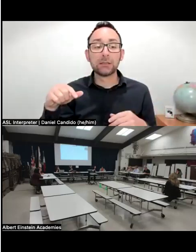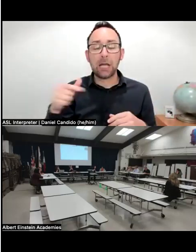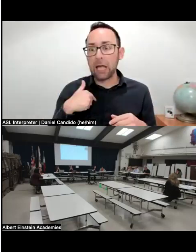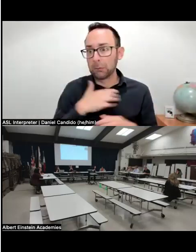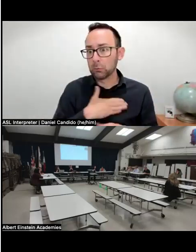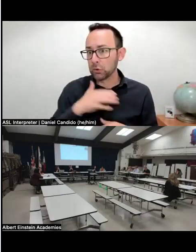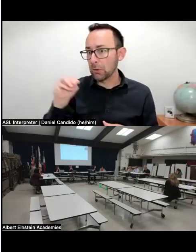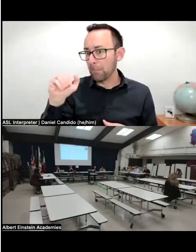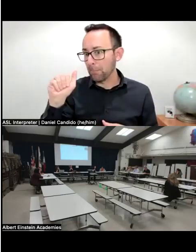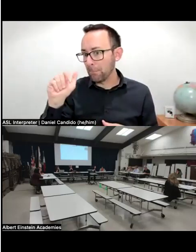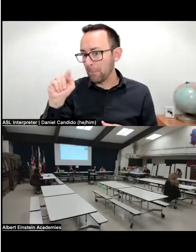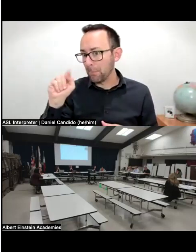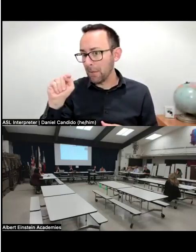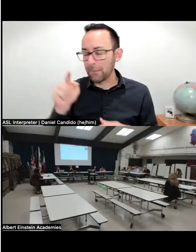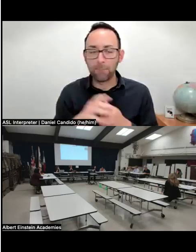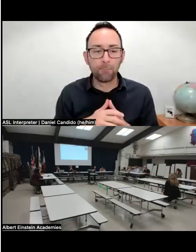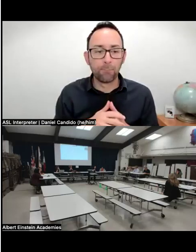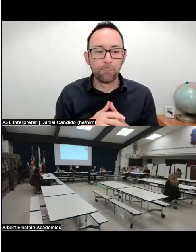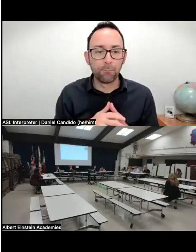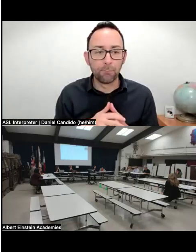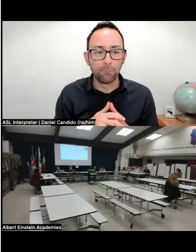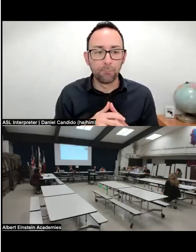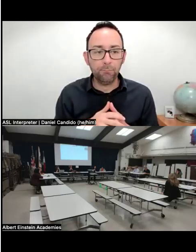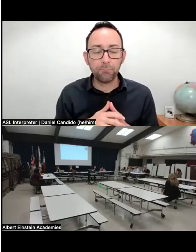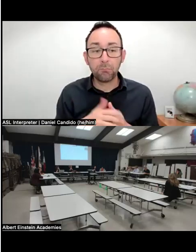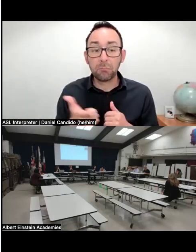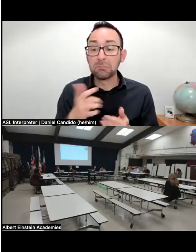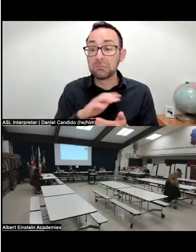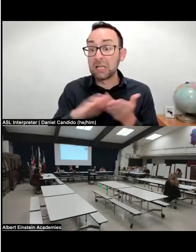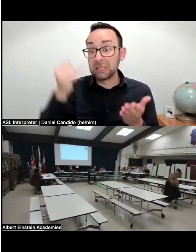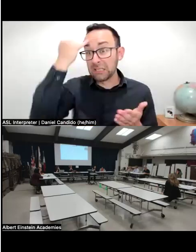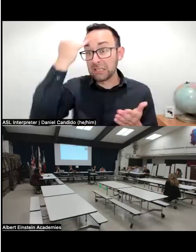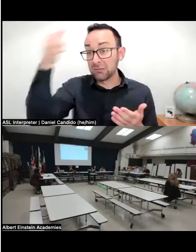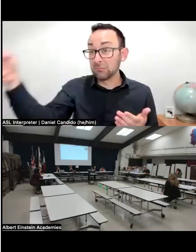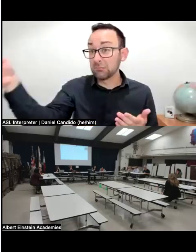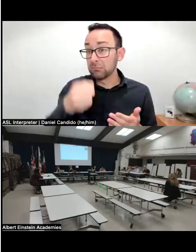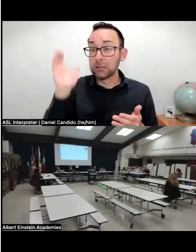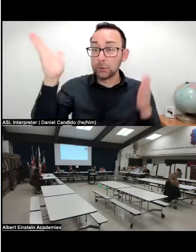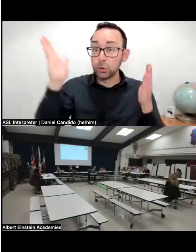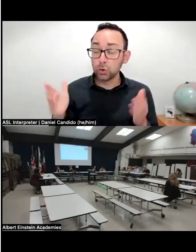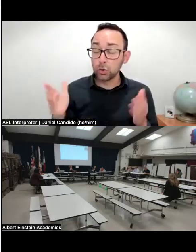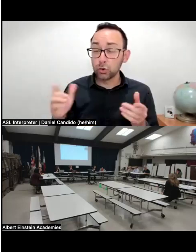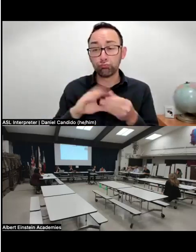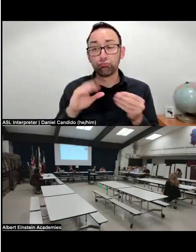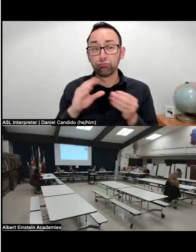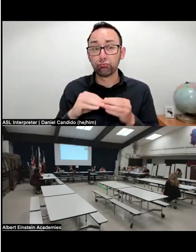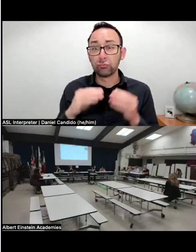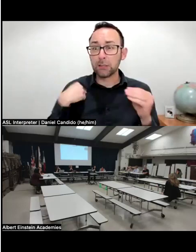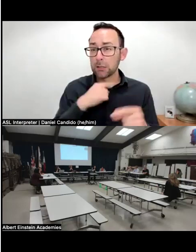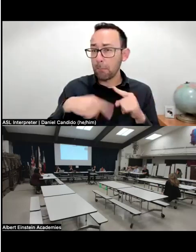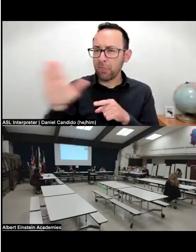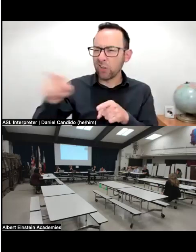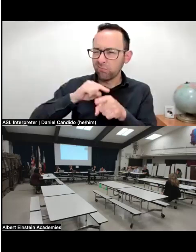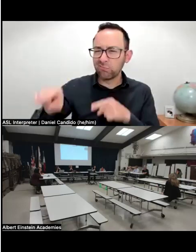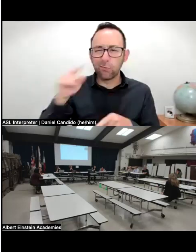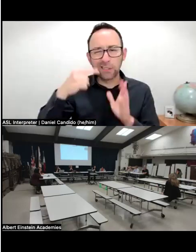SSD capacity building by hearing from experts in the field here at AEA and some of the feedback from DLAC and